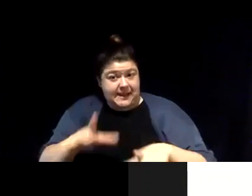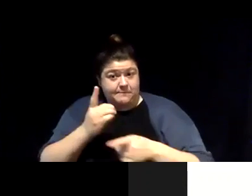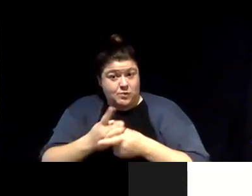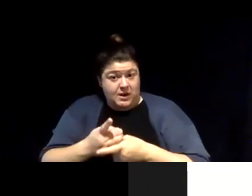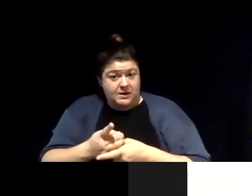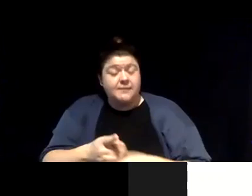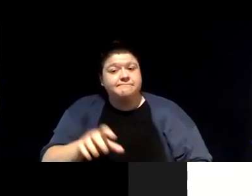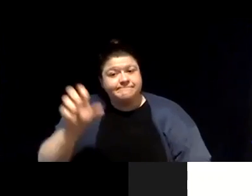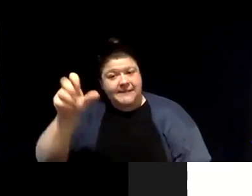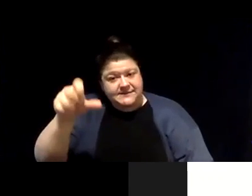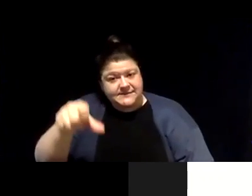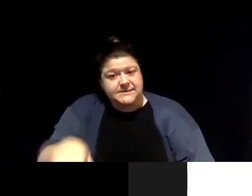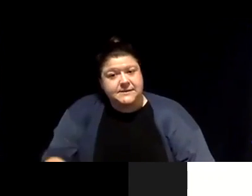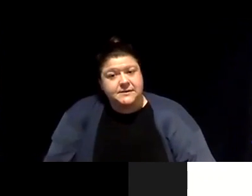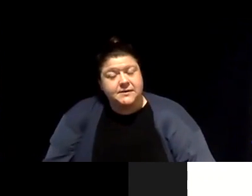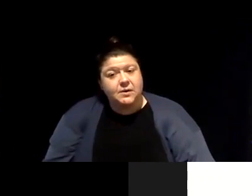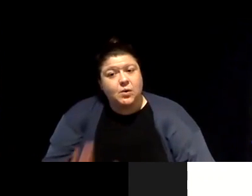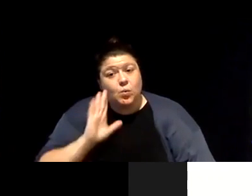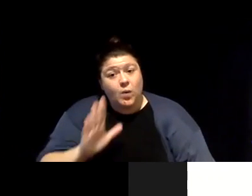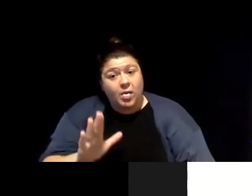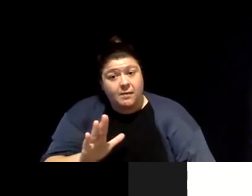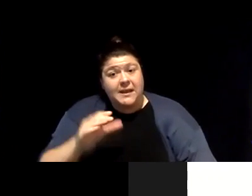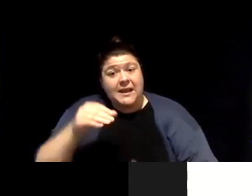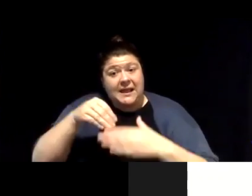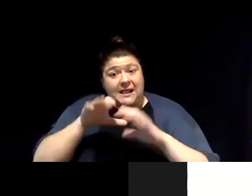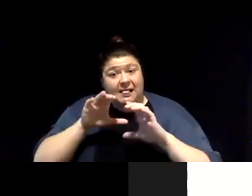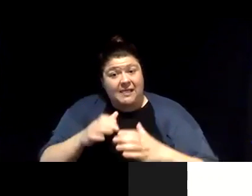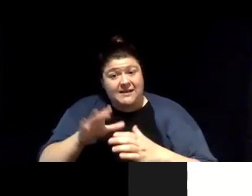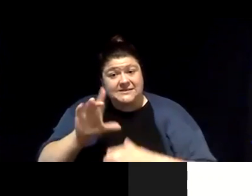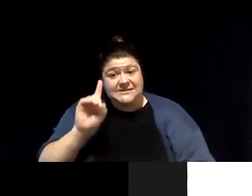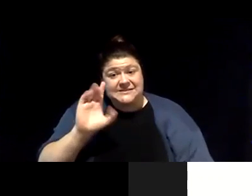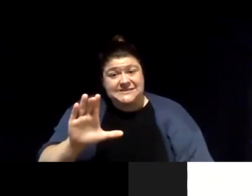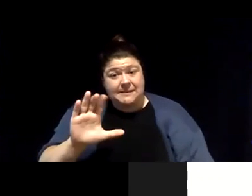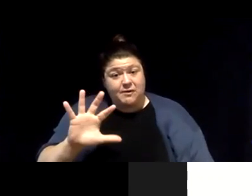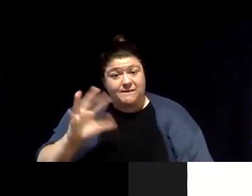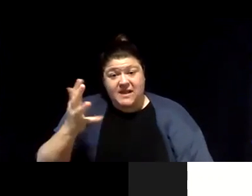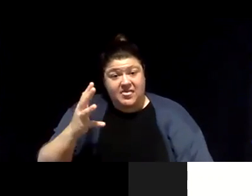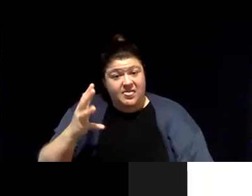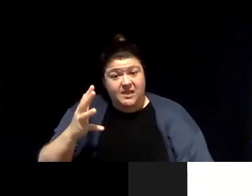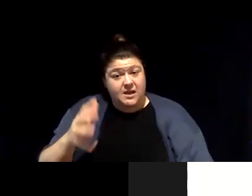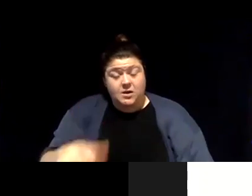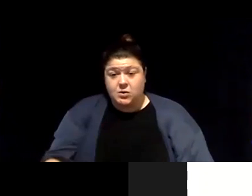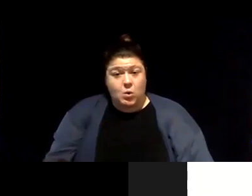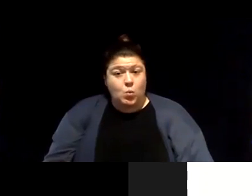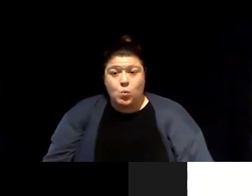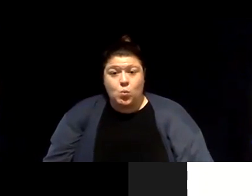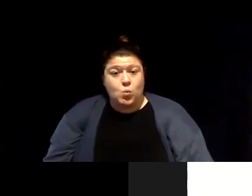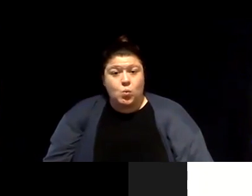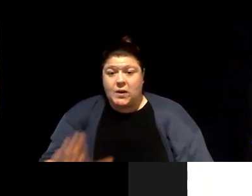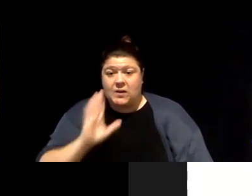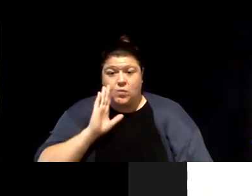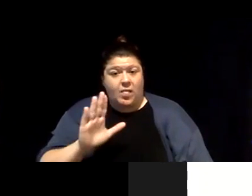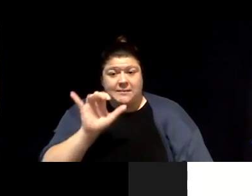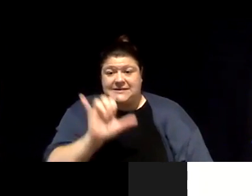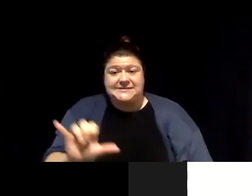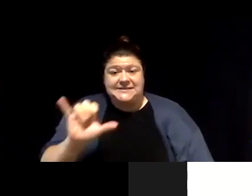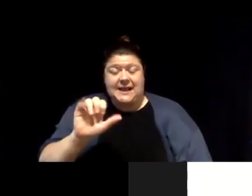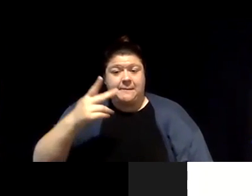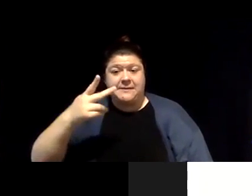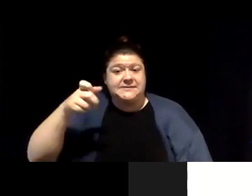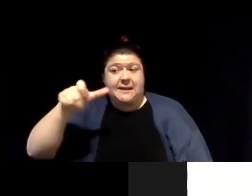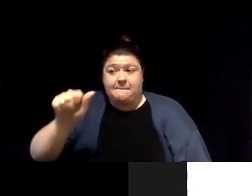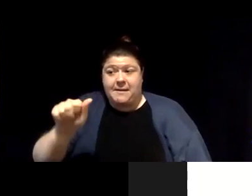minutes. And it will be in class on December 5th, right? No, it will be just like the HIPAA exam. You will be